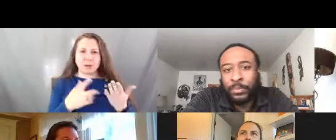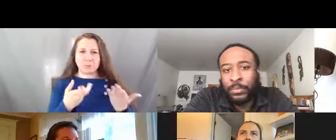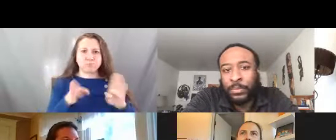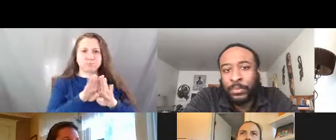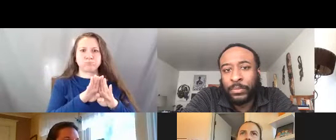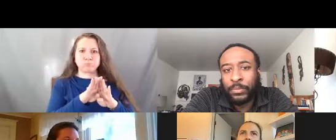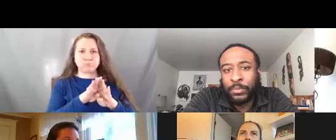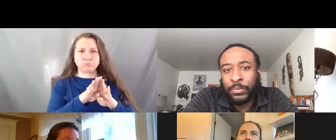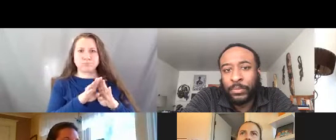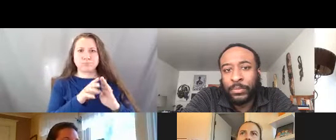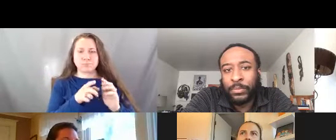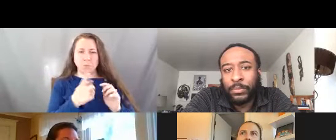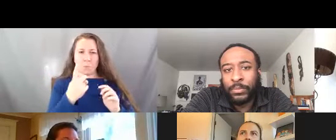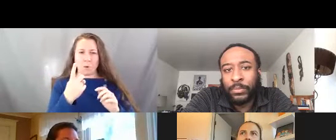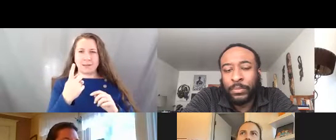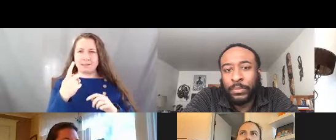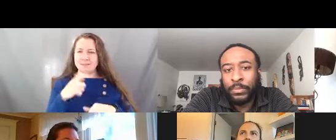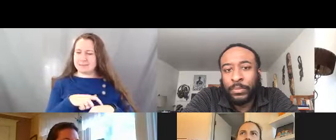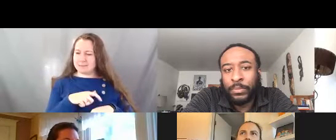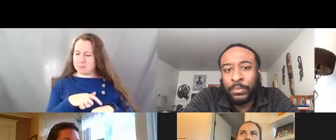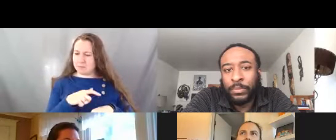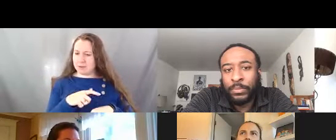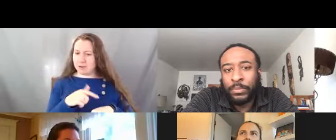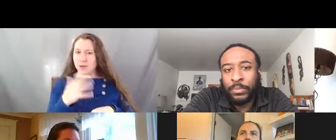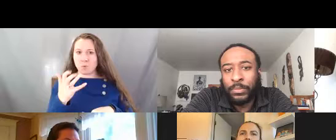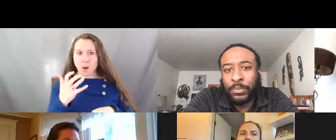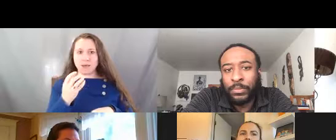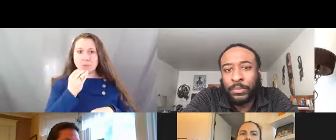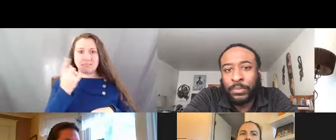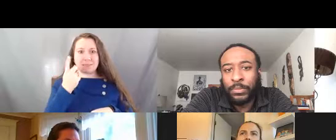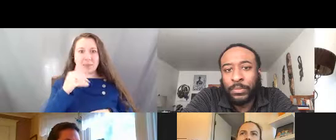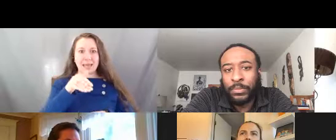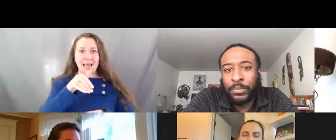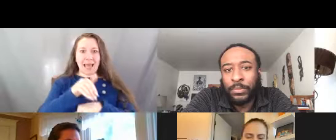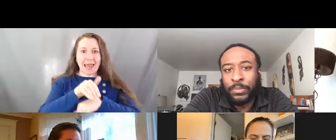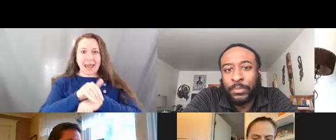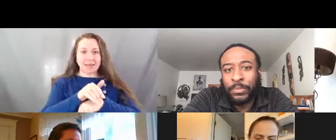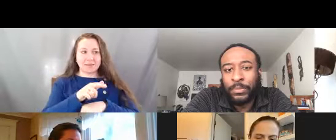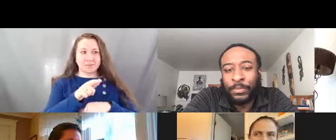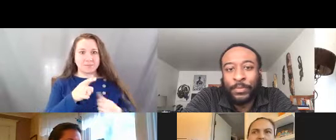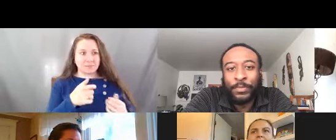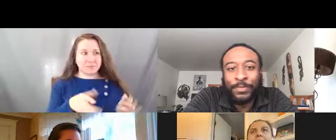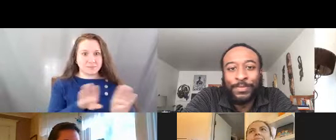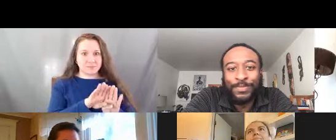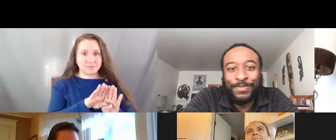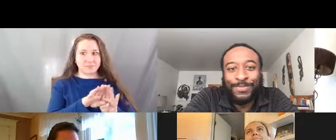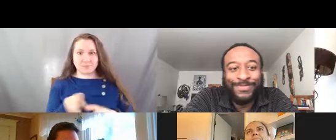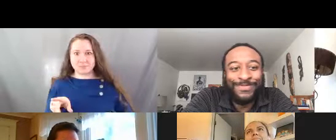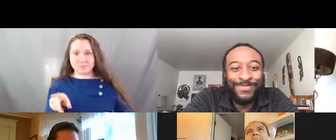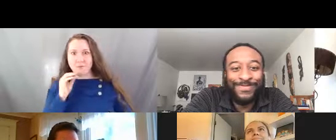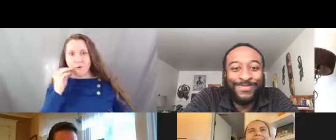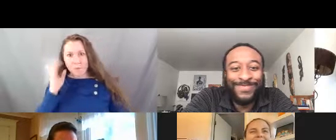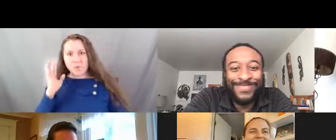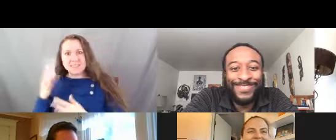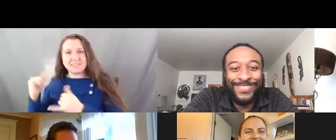late. So there was this one time, a couple of times where I wanted something to eat in the night and everything was closed. And I was just like, what's happening? Why is